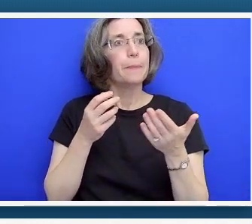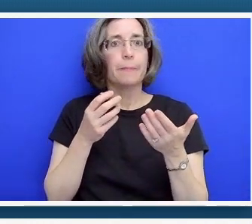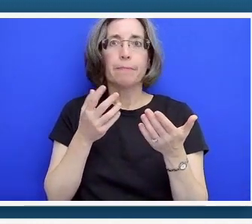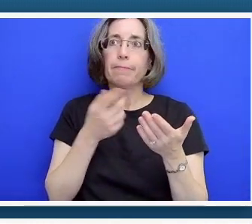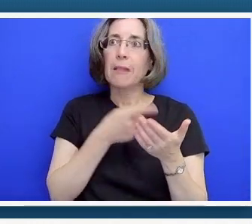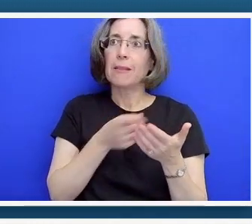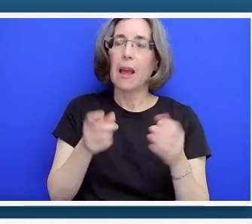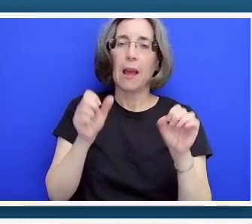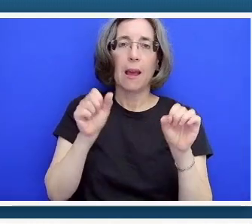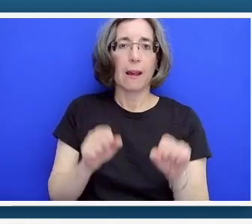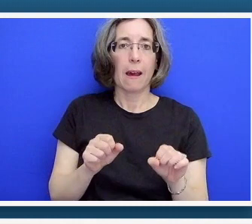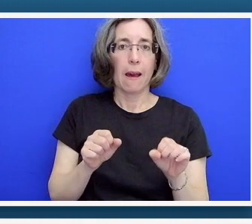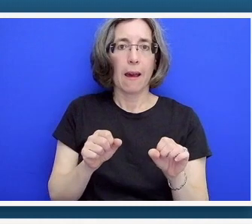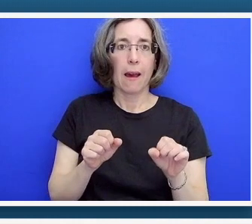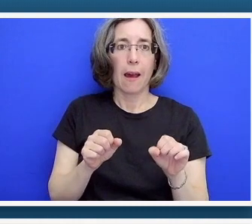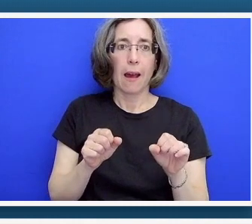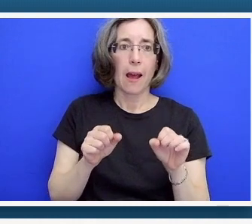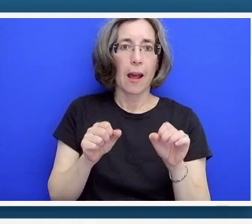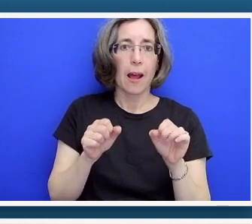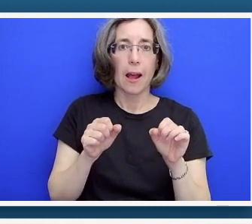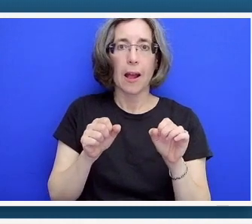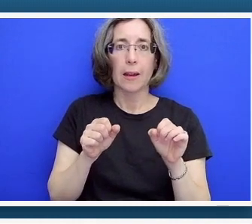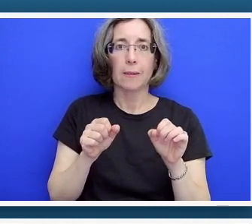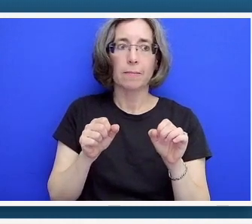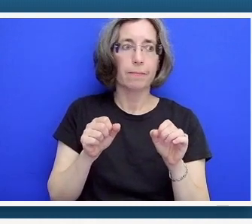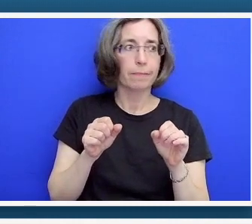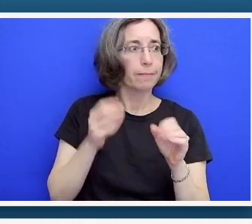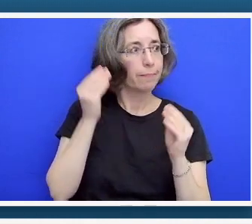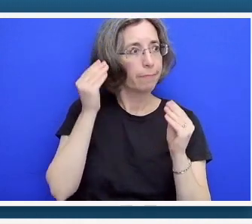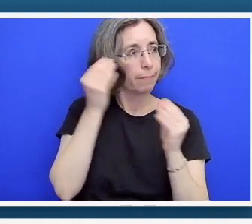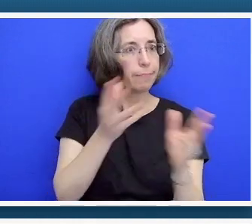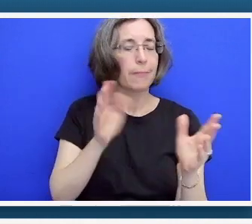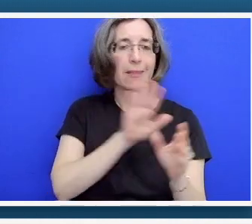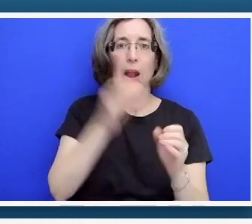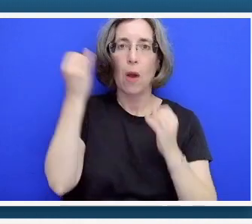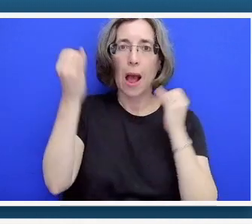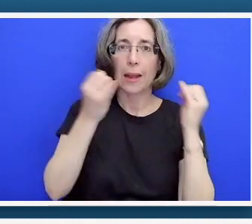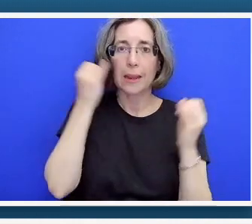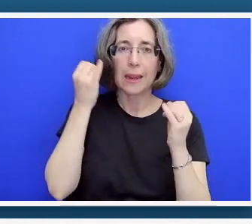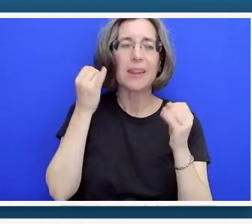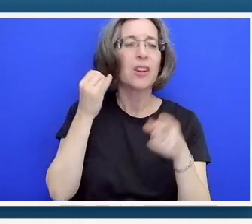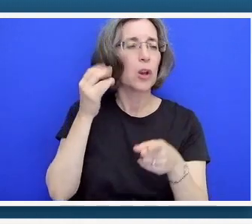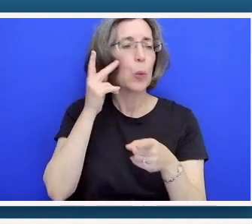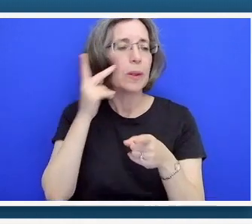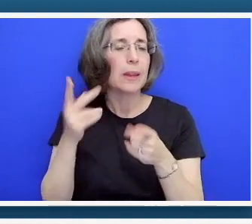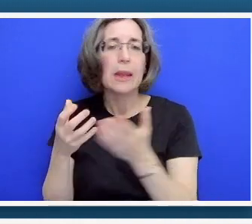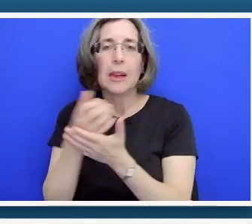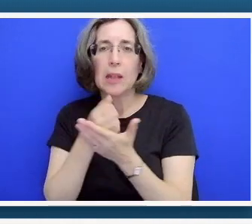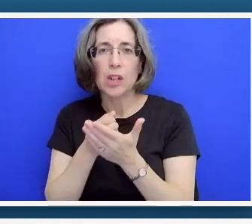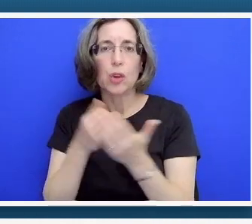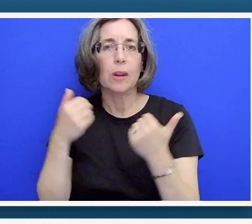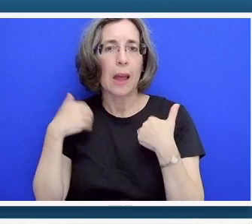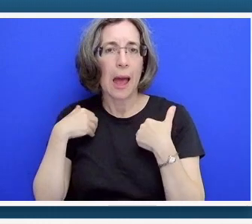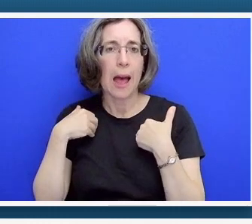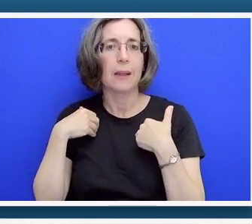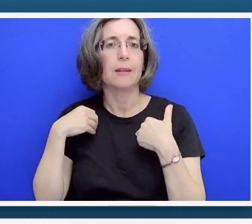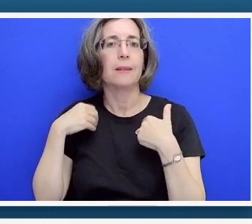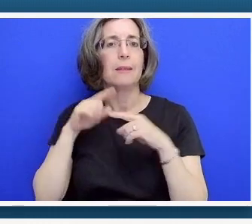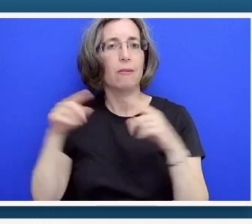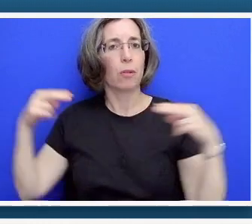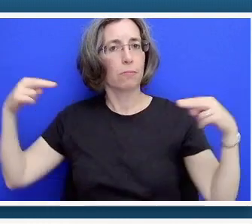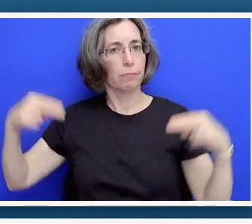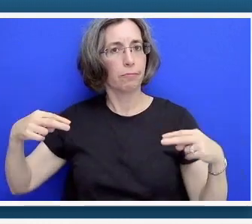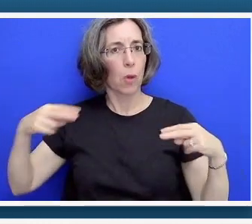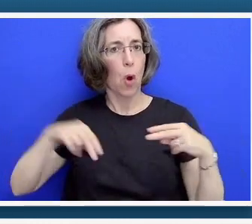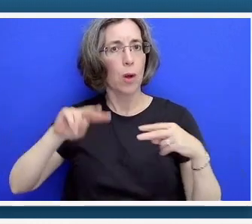the other parts in the collection. You'll see there's significant research and analysis of both sides of the Second Amendment. Many of those resources